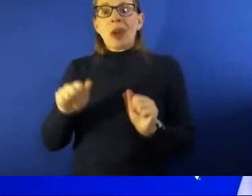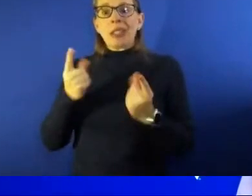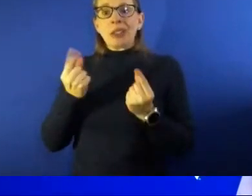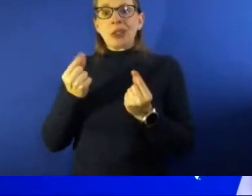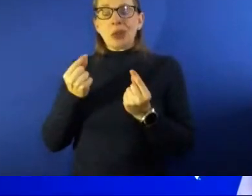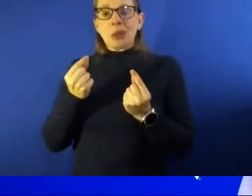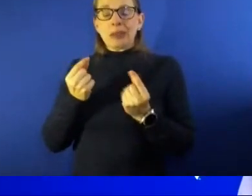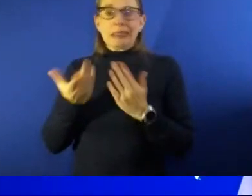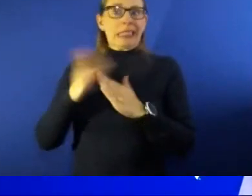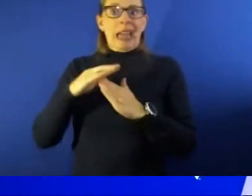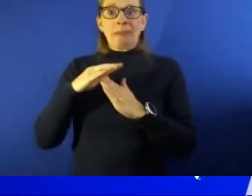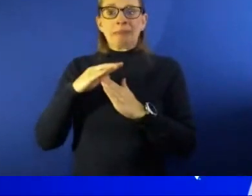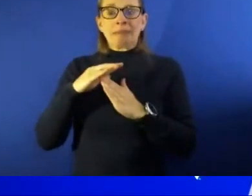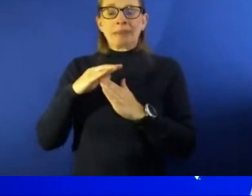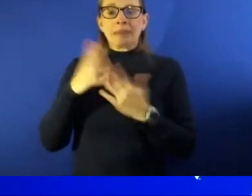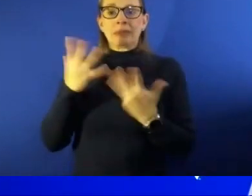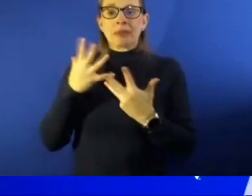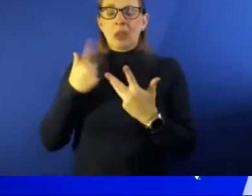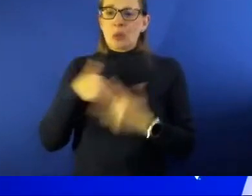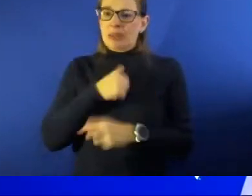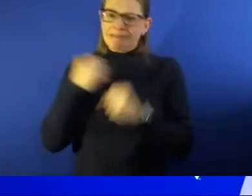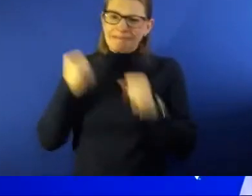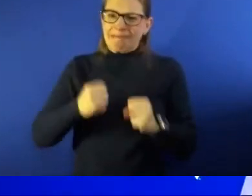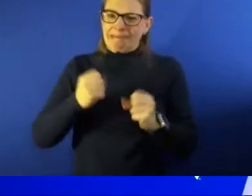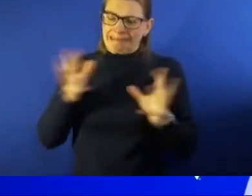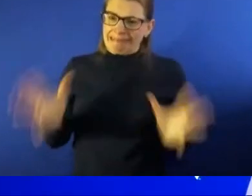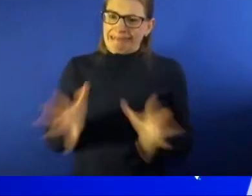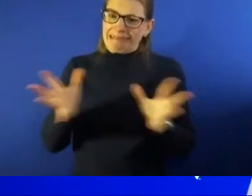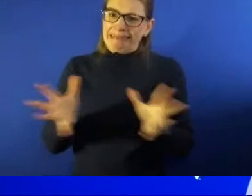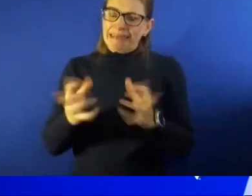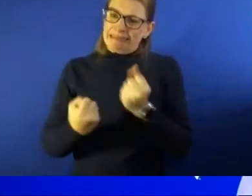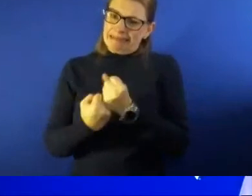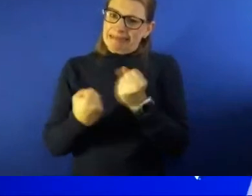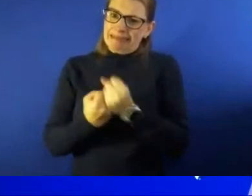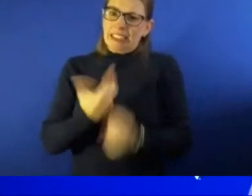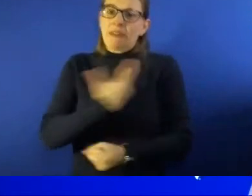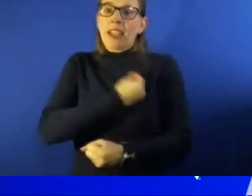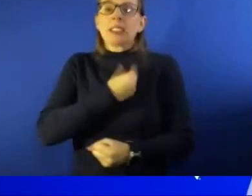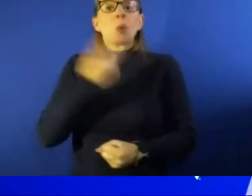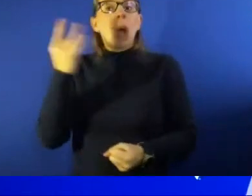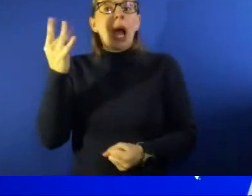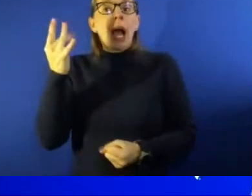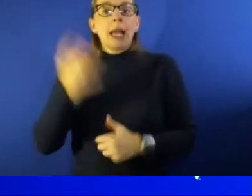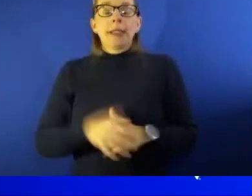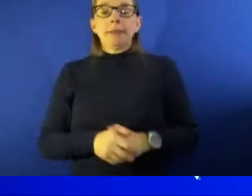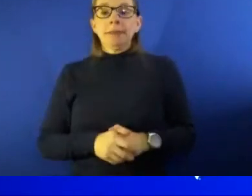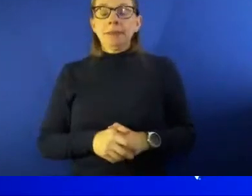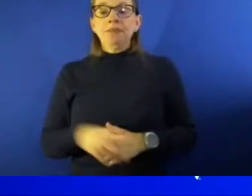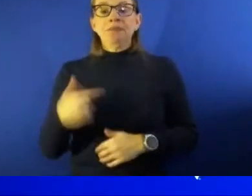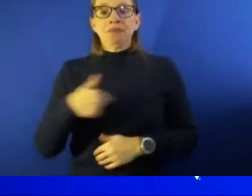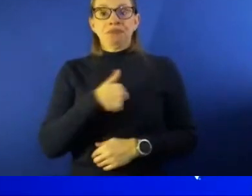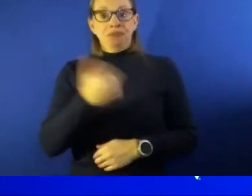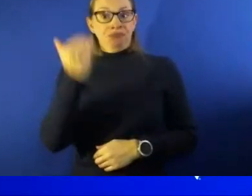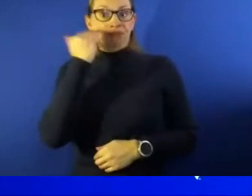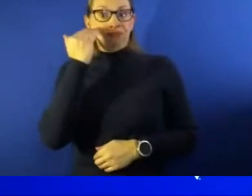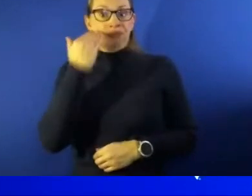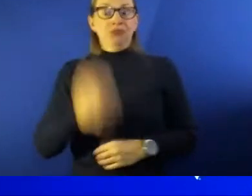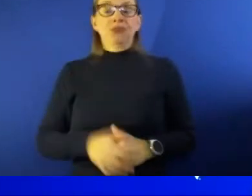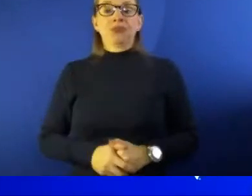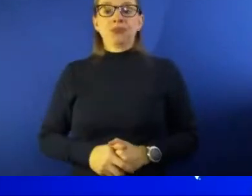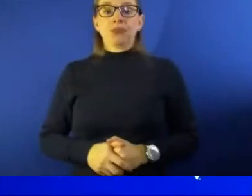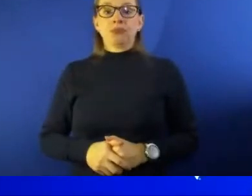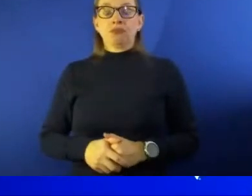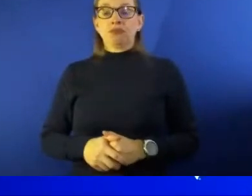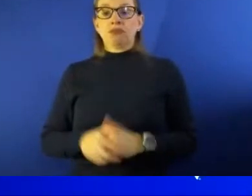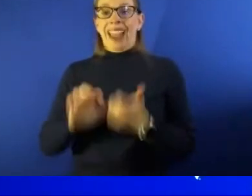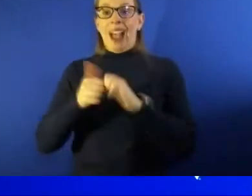so adamant on pushing and endorsing that message of vaccination, is because we know how we can protect you